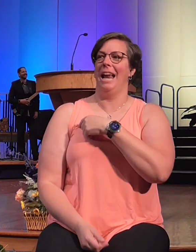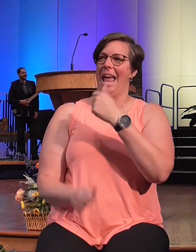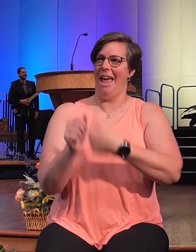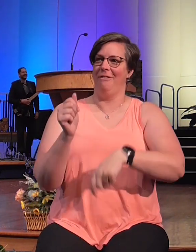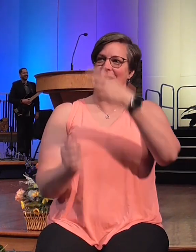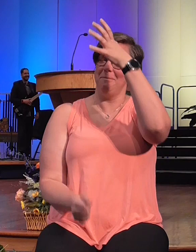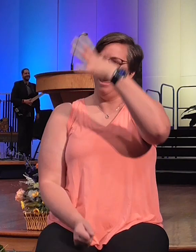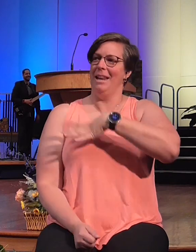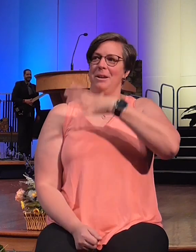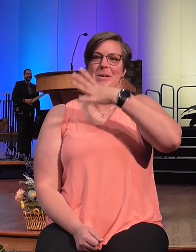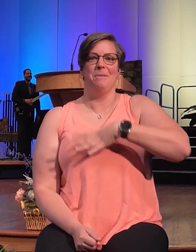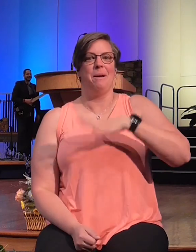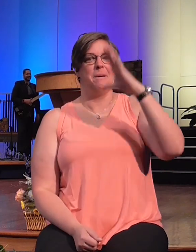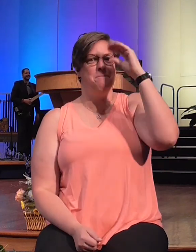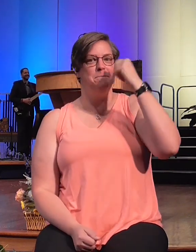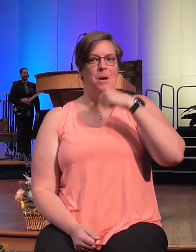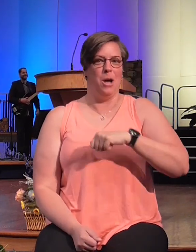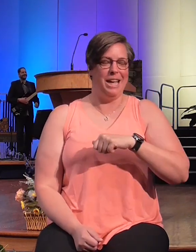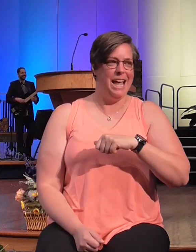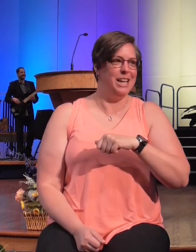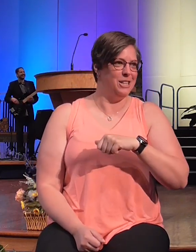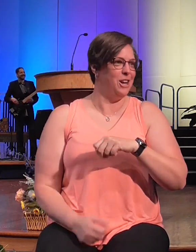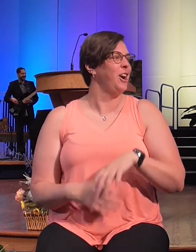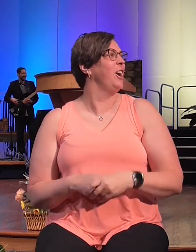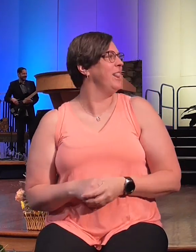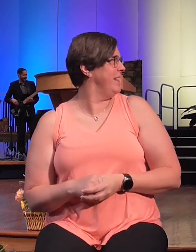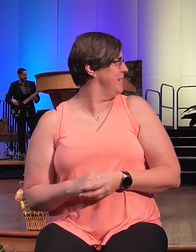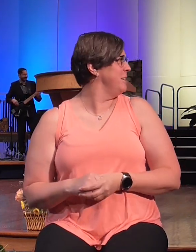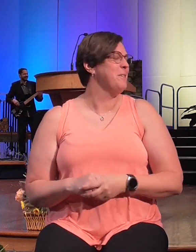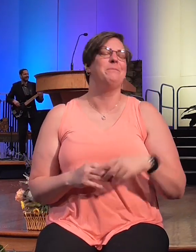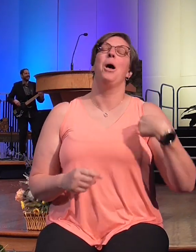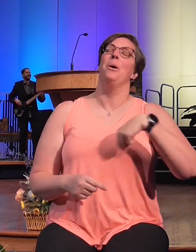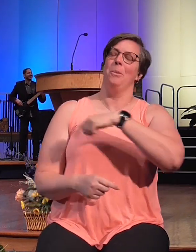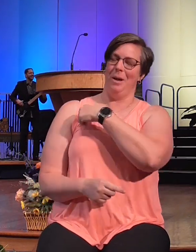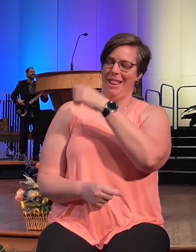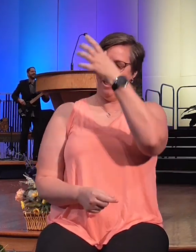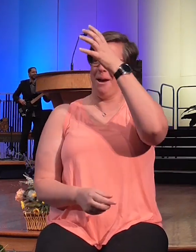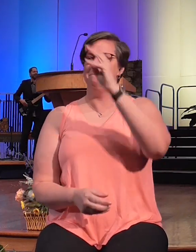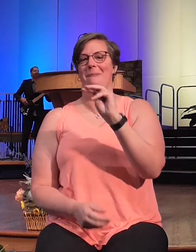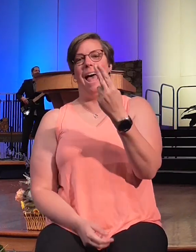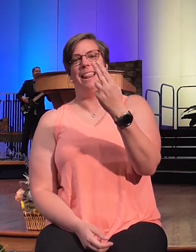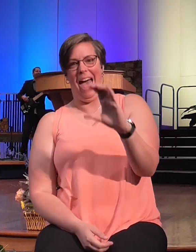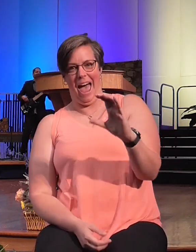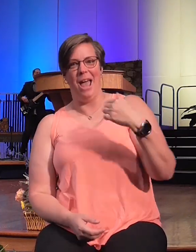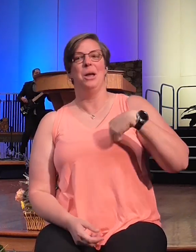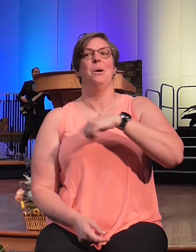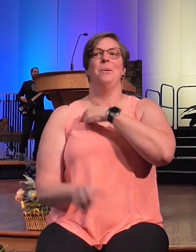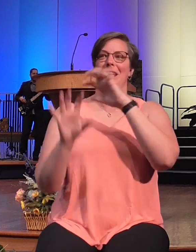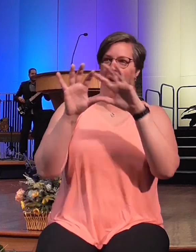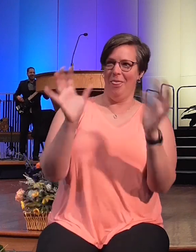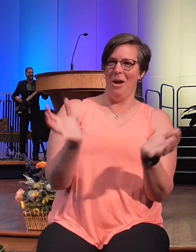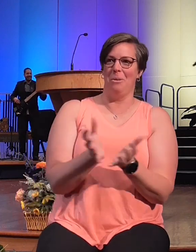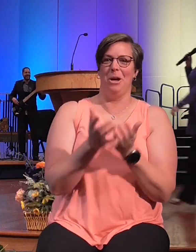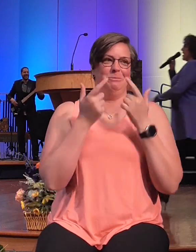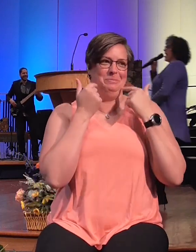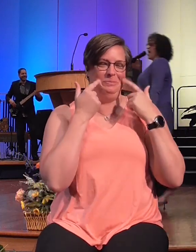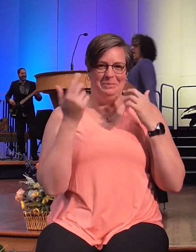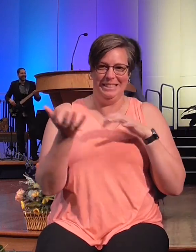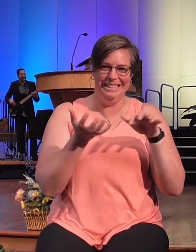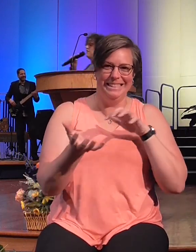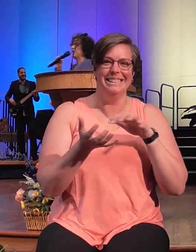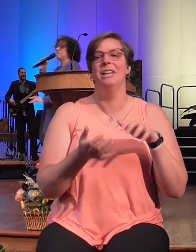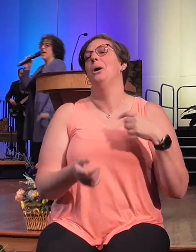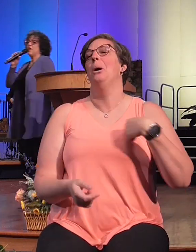are every man and woman, every boy and girl. We are Mile High, we are the world. We